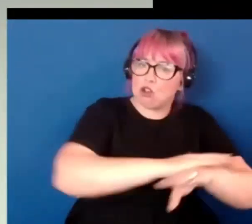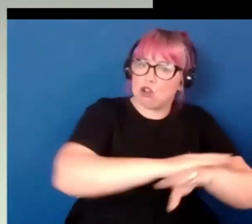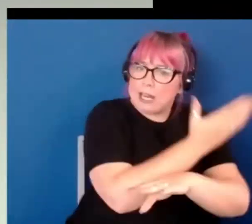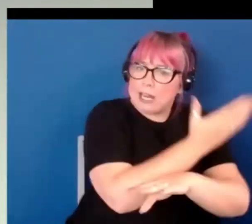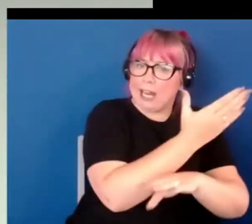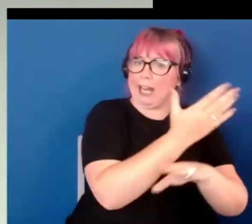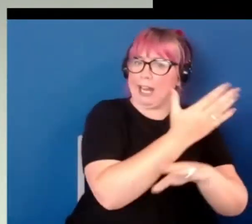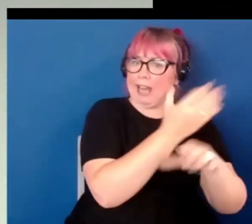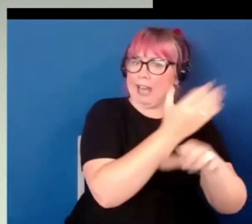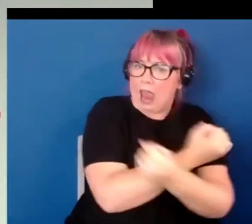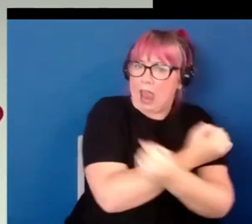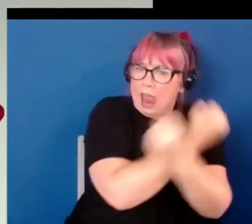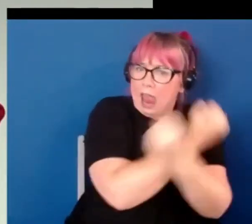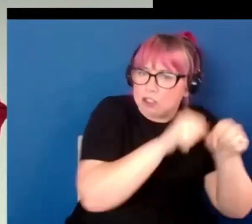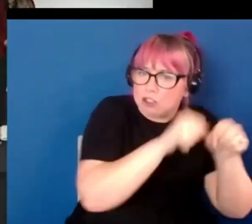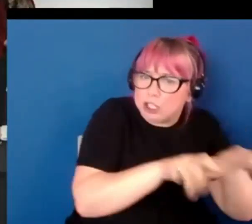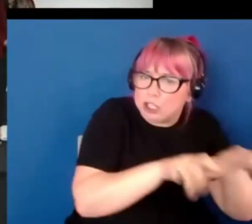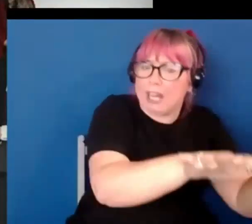renters and workers.